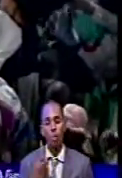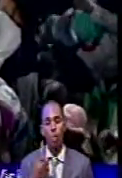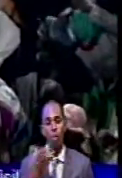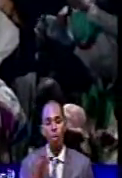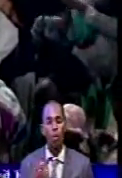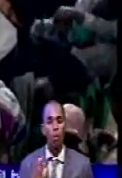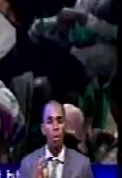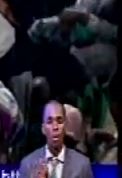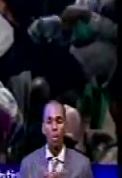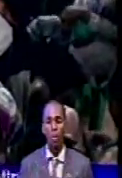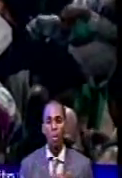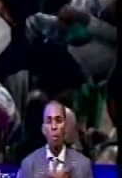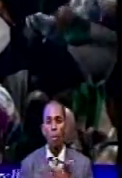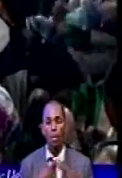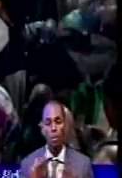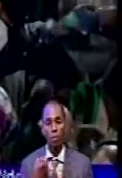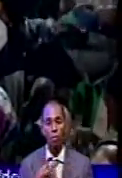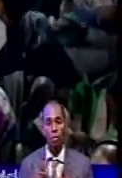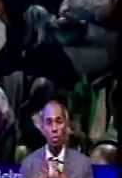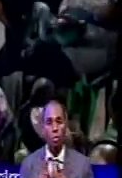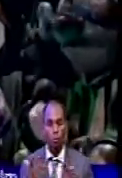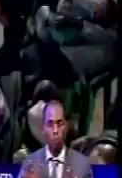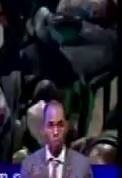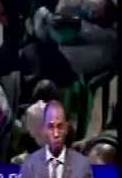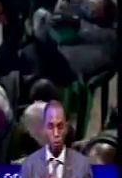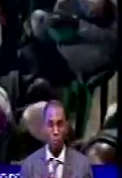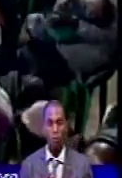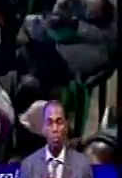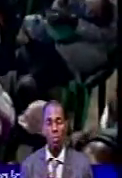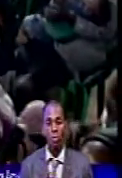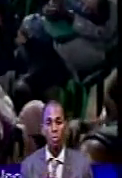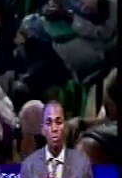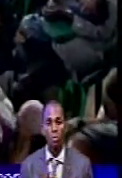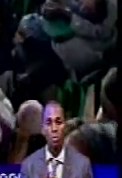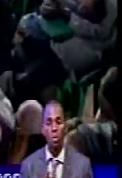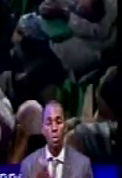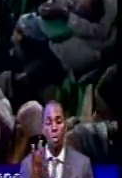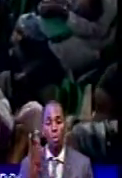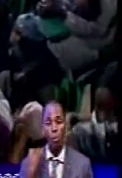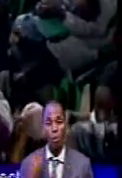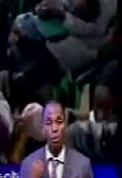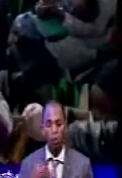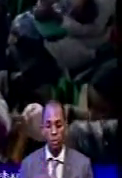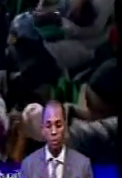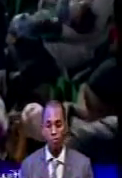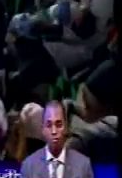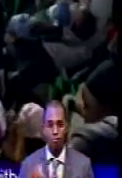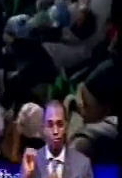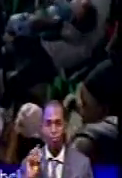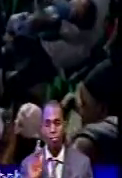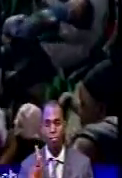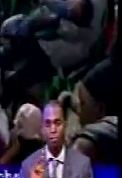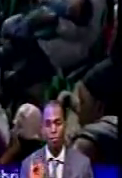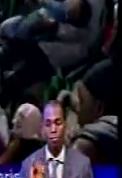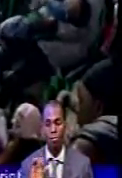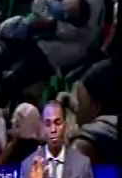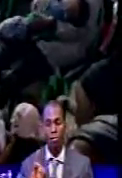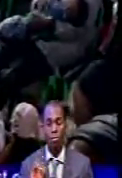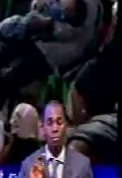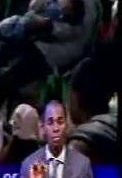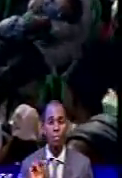from social media. This is coming in from Okweyemi. Okweyemi says that over 15